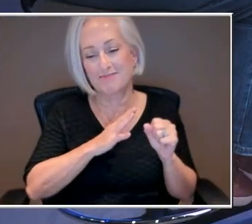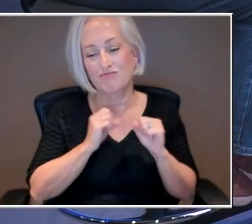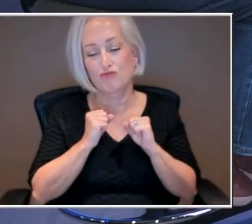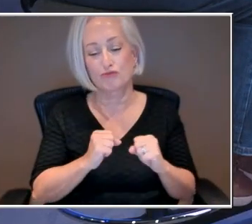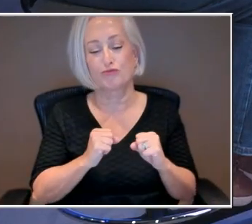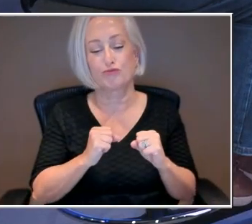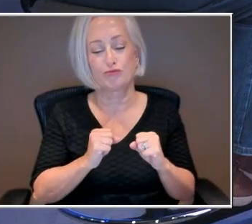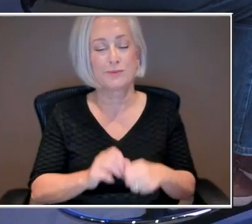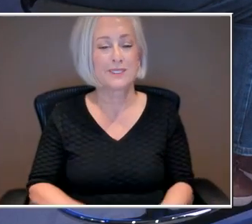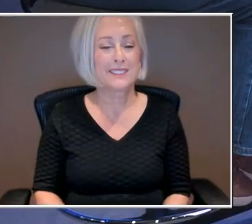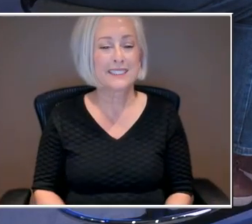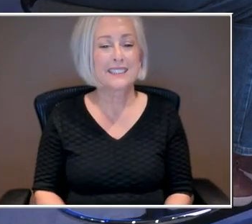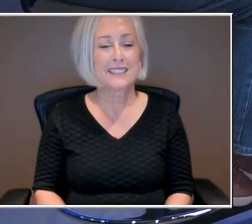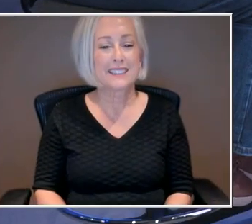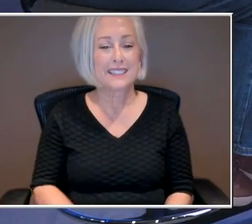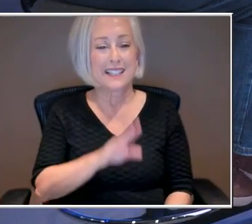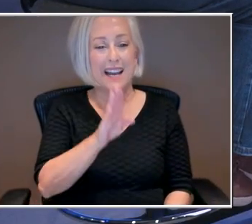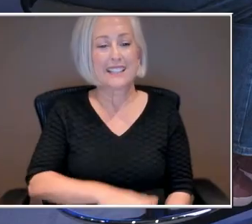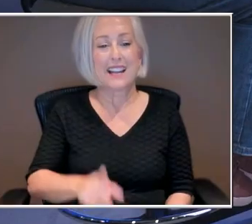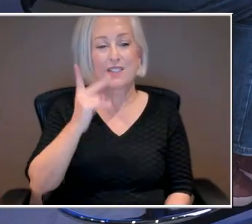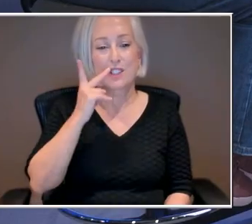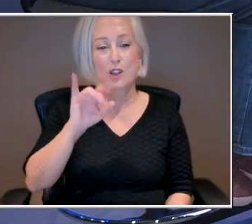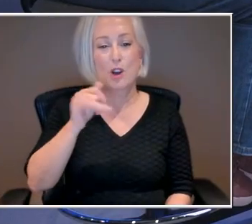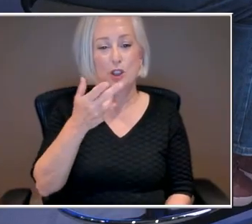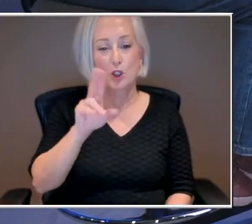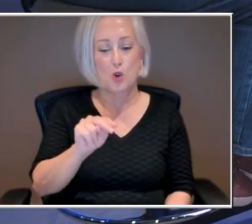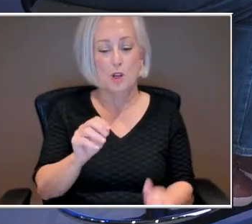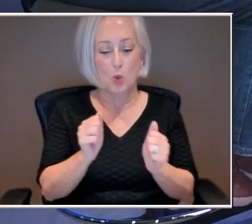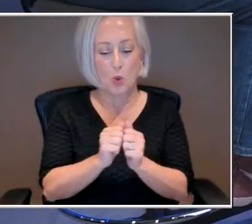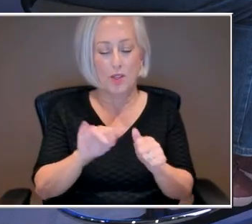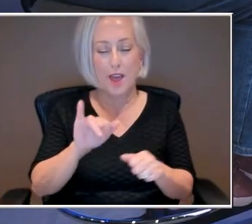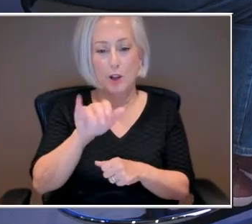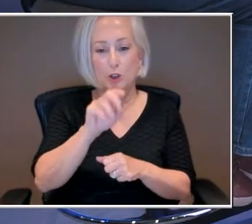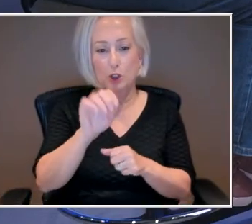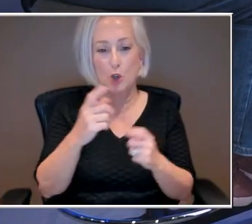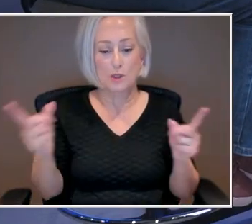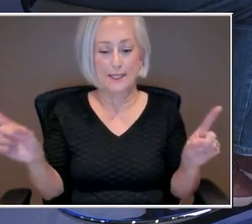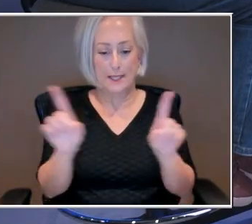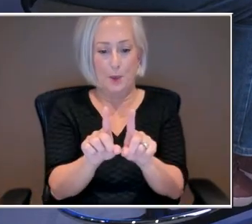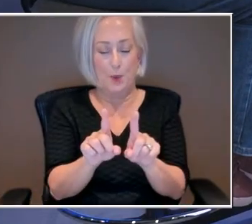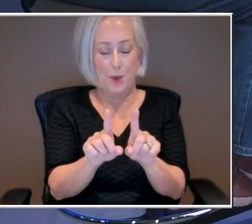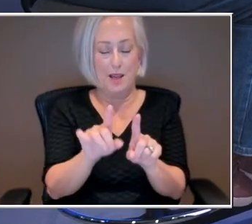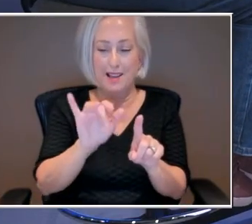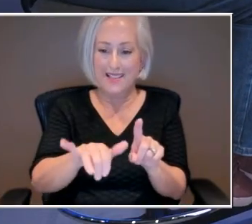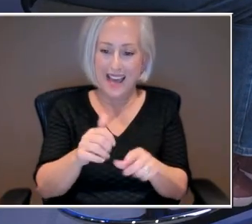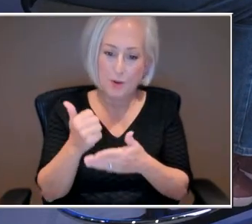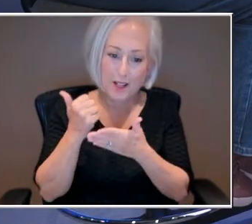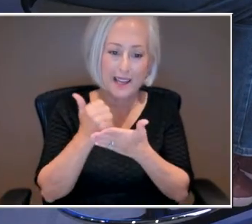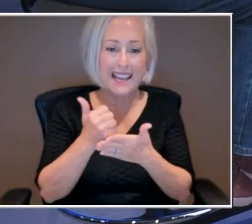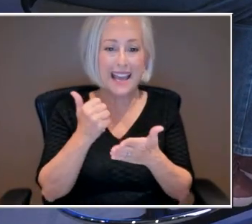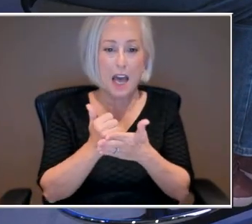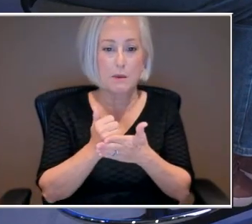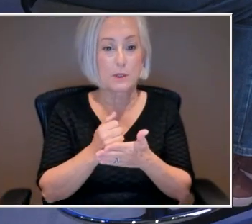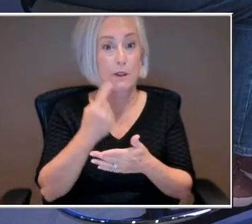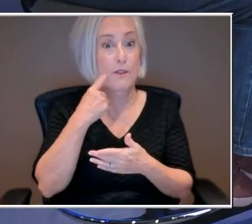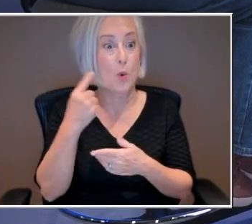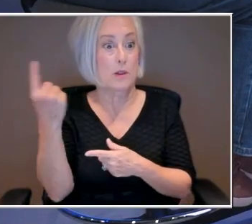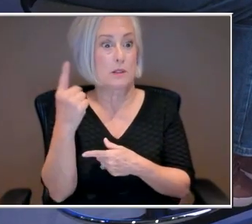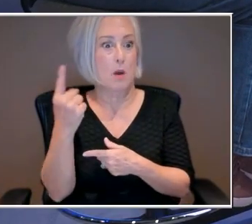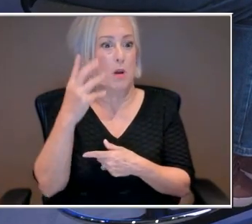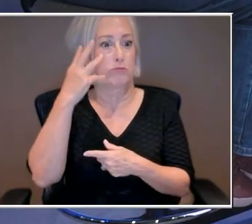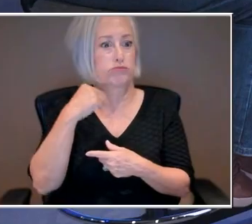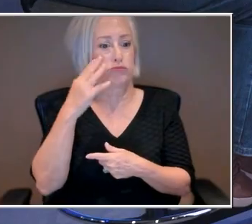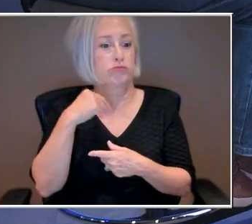ever saw Jordon without Josie there, and that is so helpful to someone going through cancer treatment, to